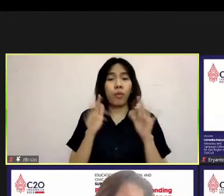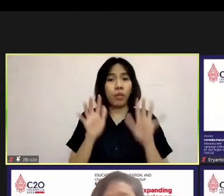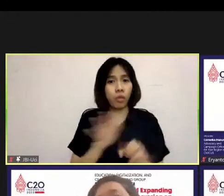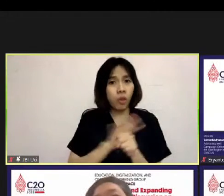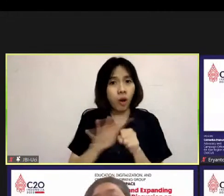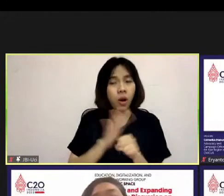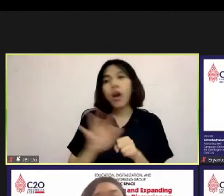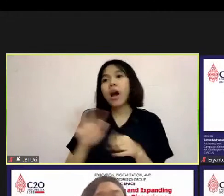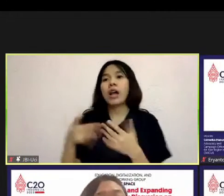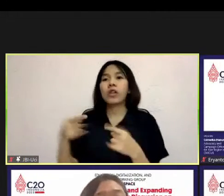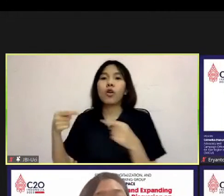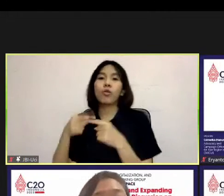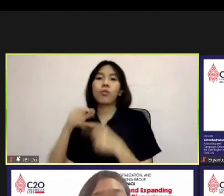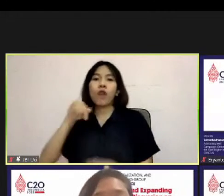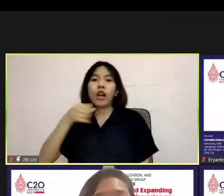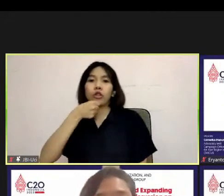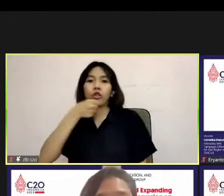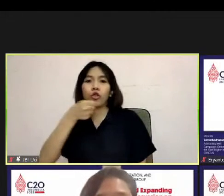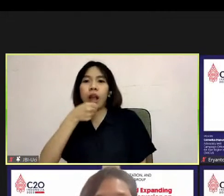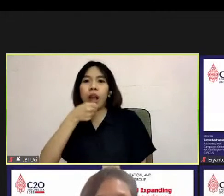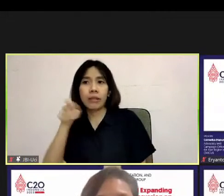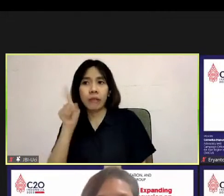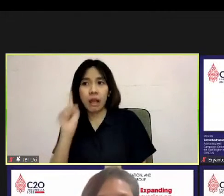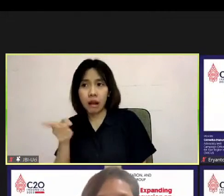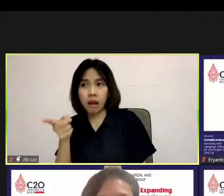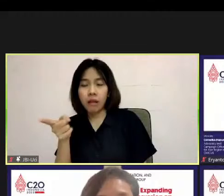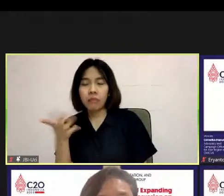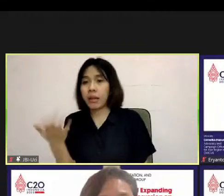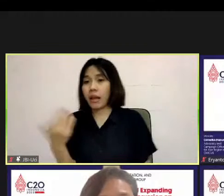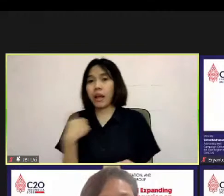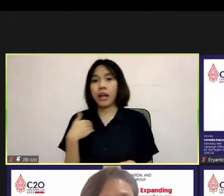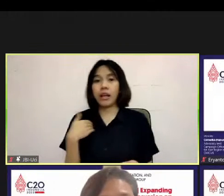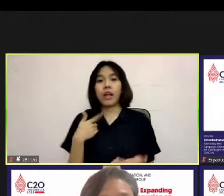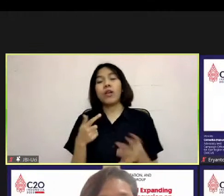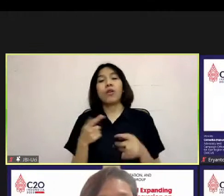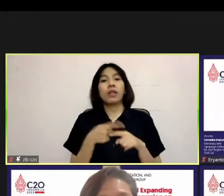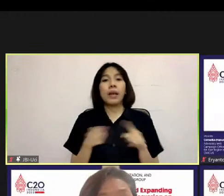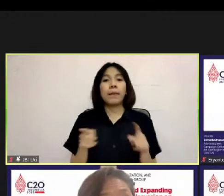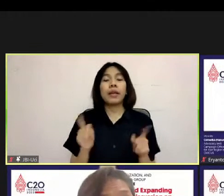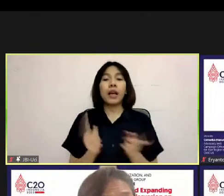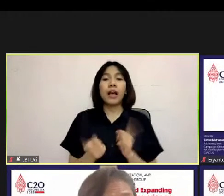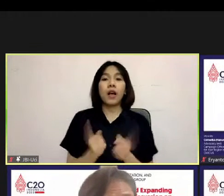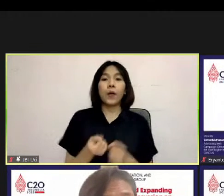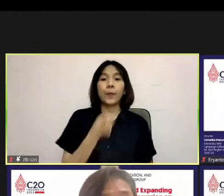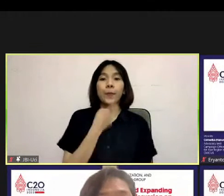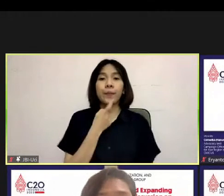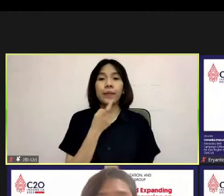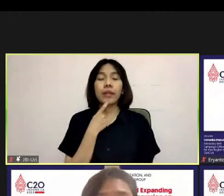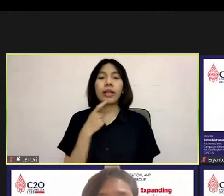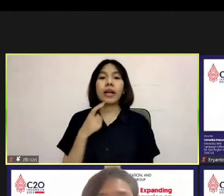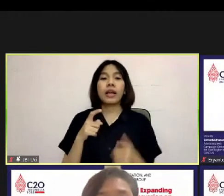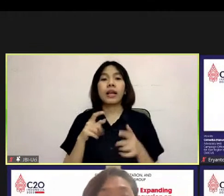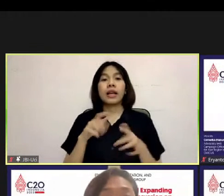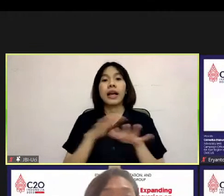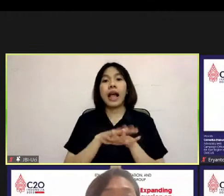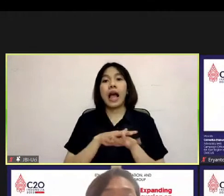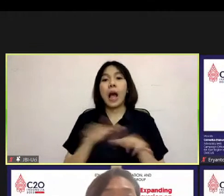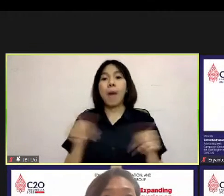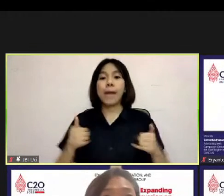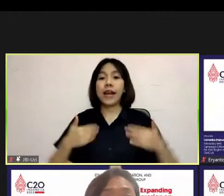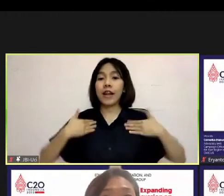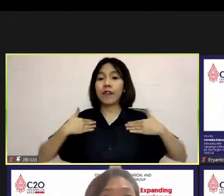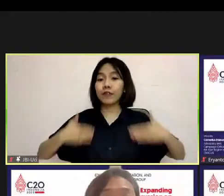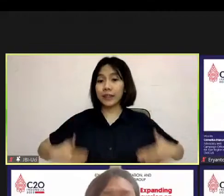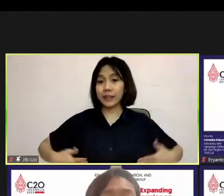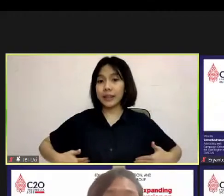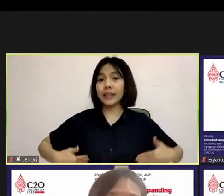issue, or do you also involve in journalist activity? But for the first one, for the